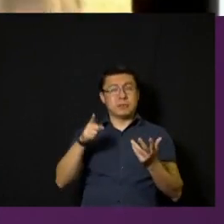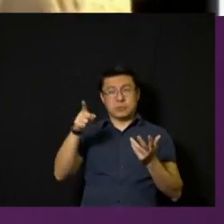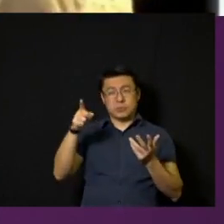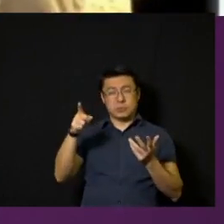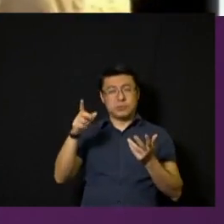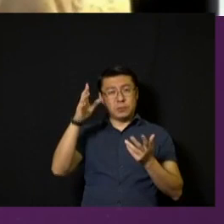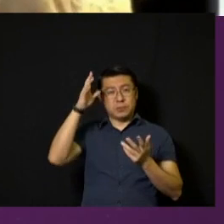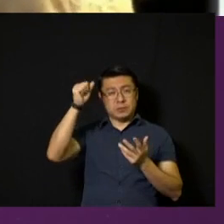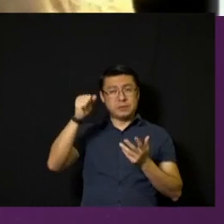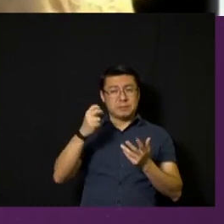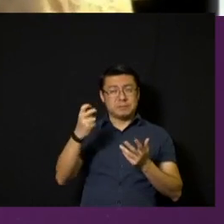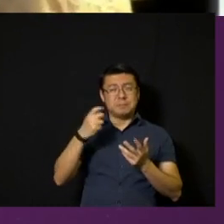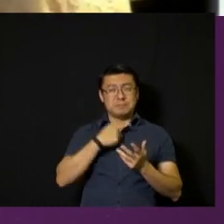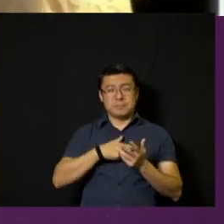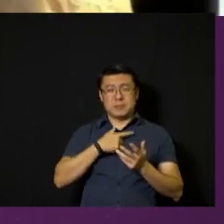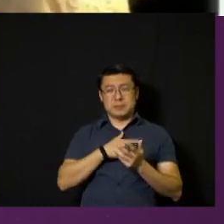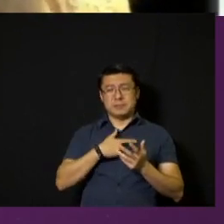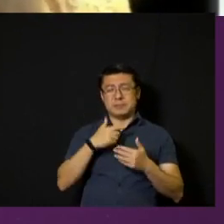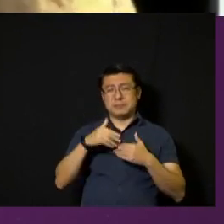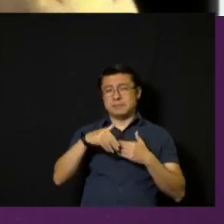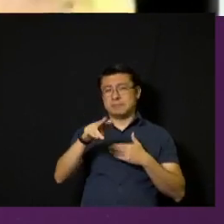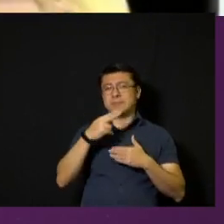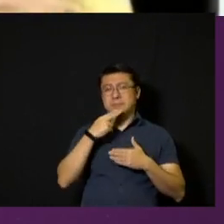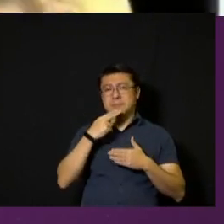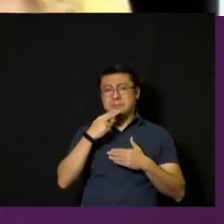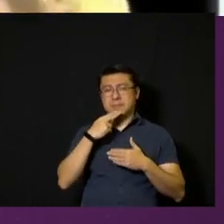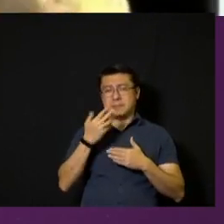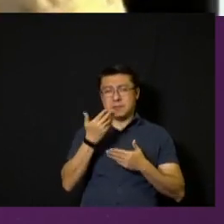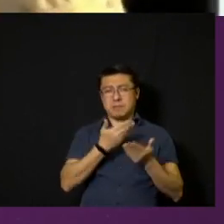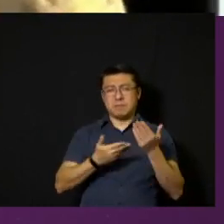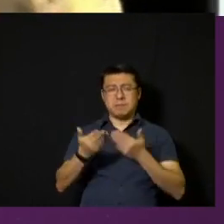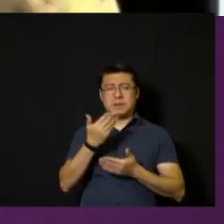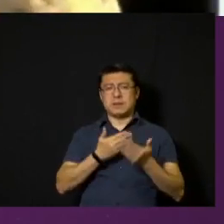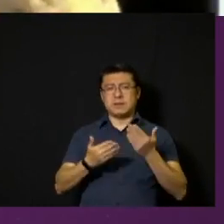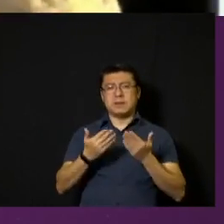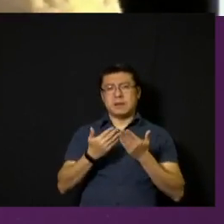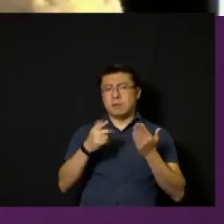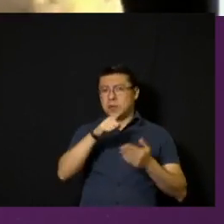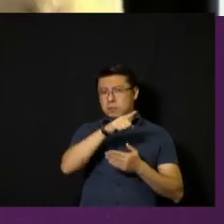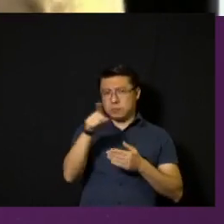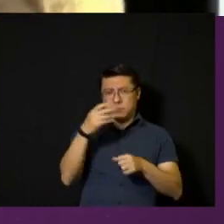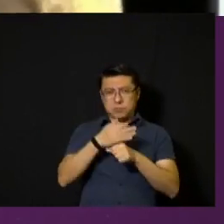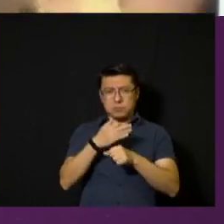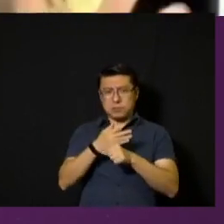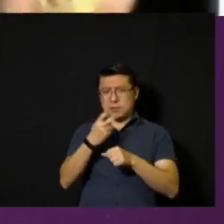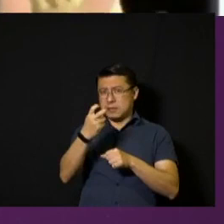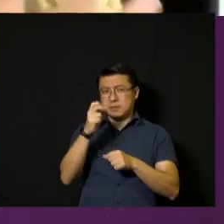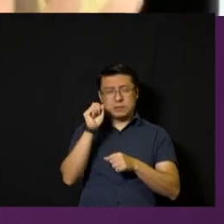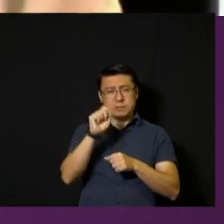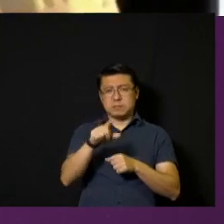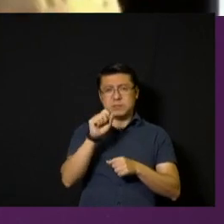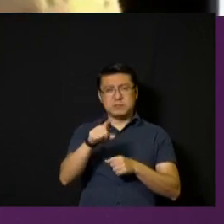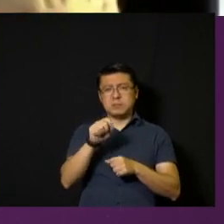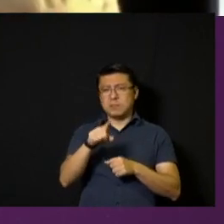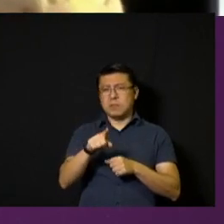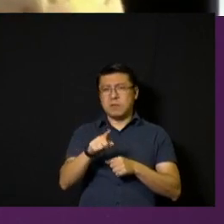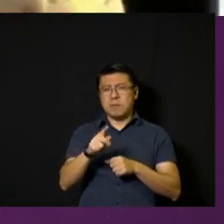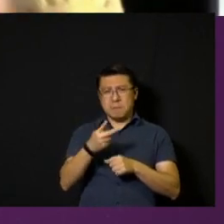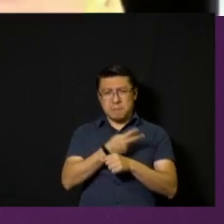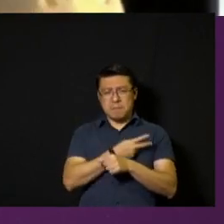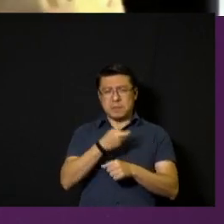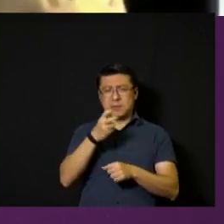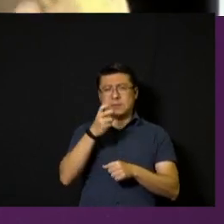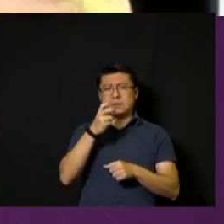must be. So to finish this, I want to tell you that if this is happening to you,